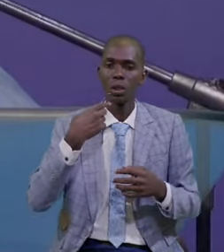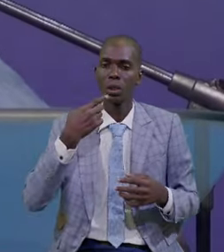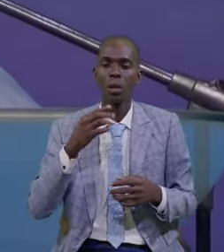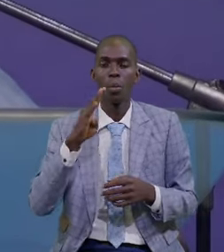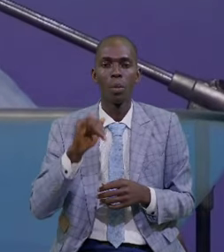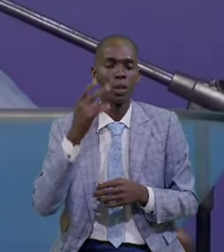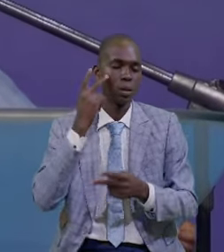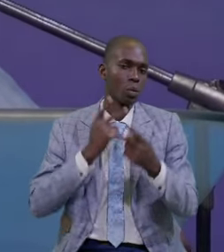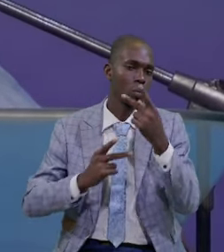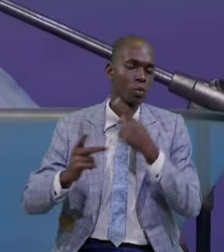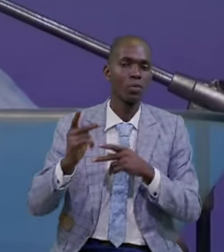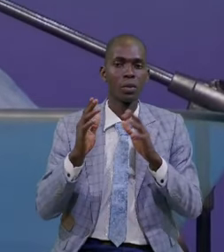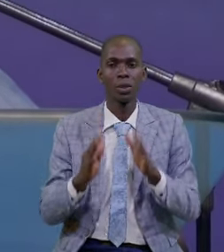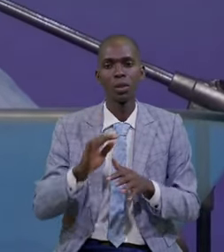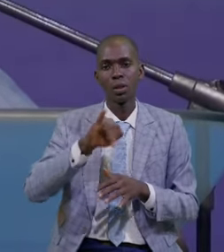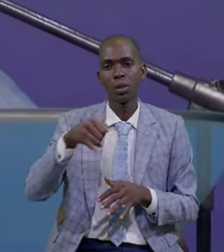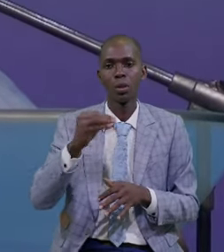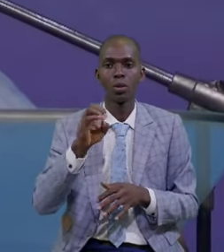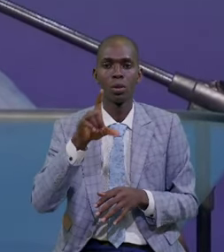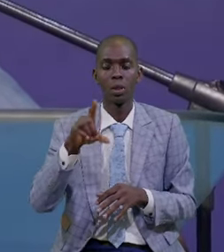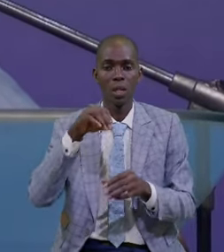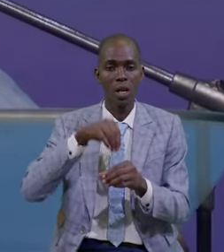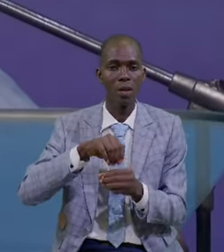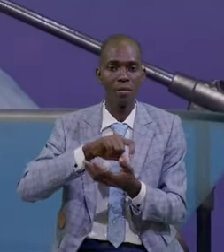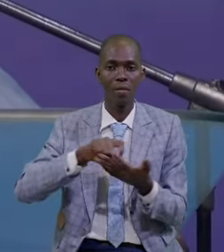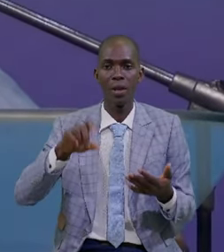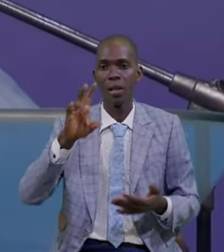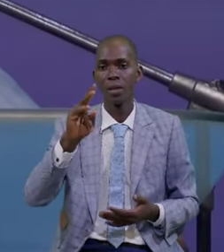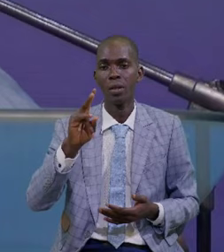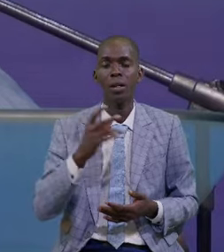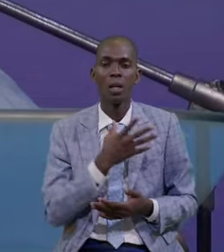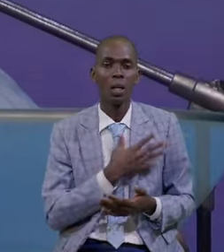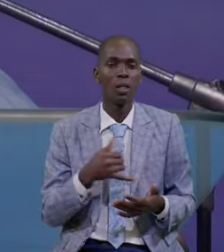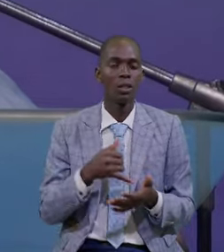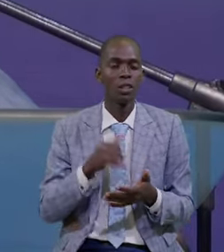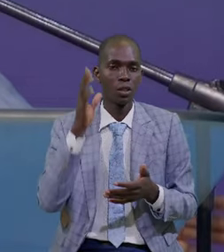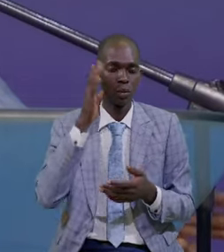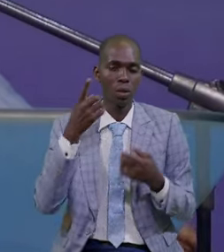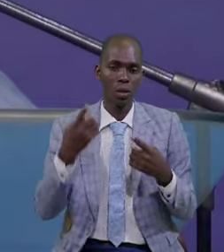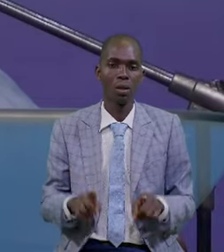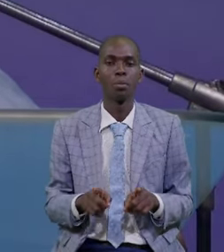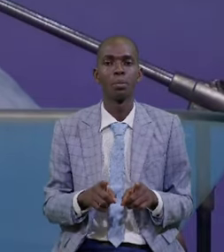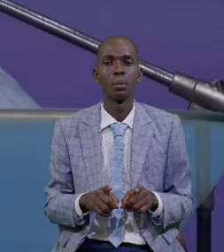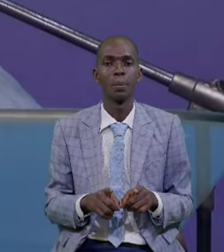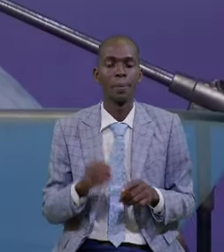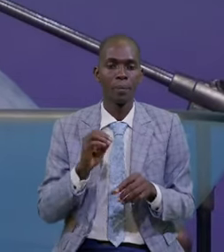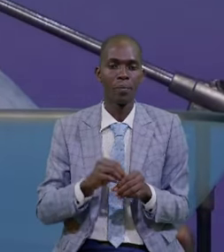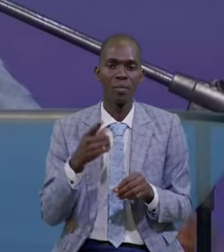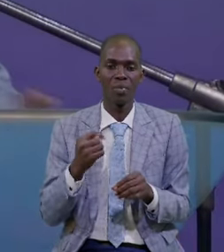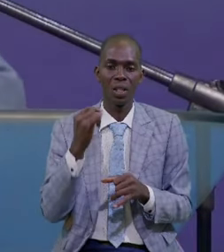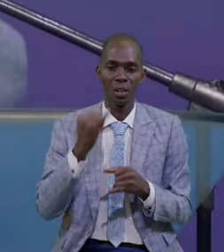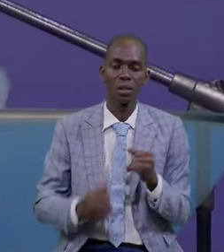Verse 17, it says, and shall come to pass in the last